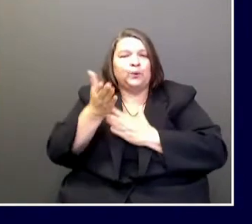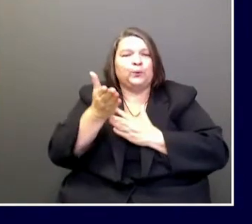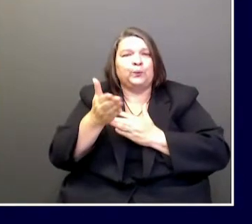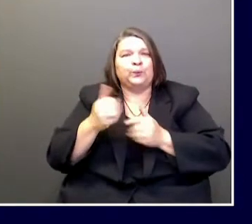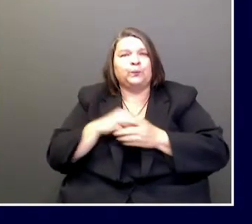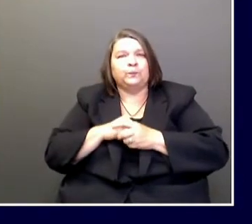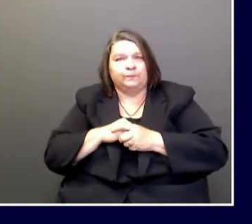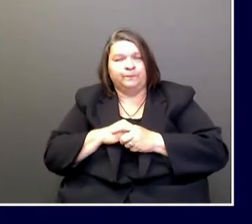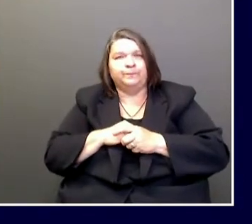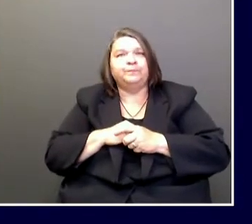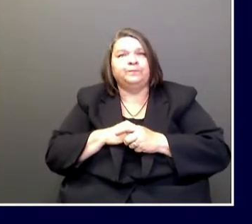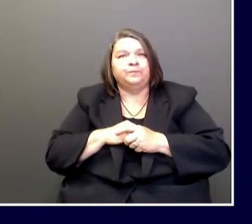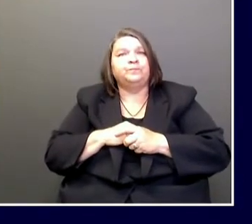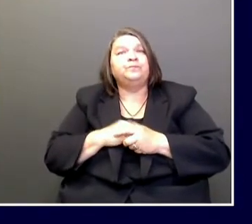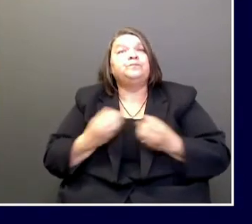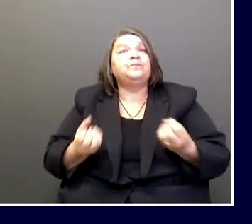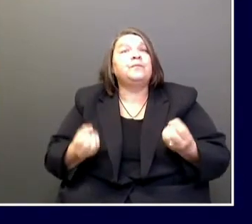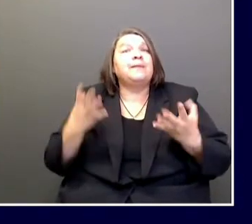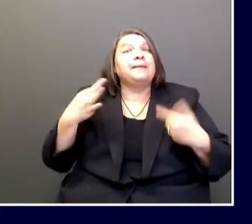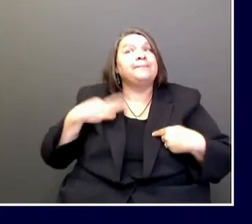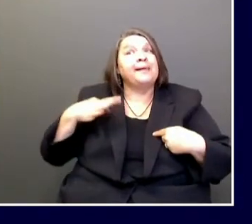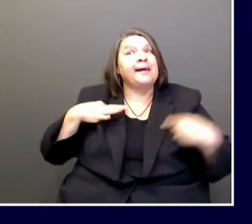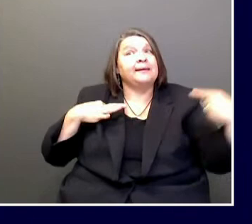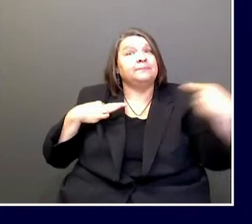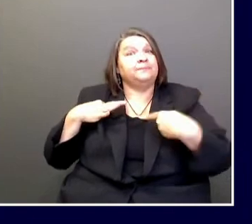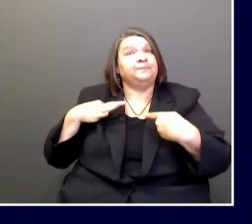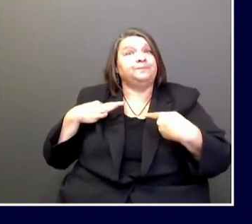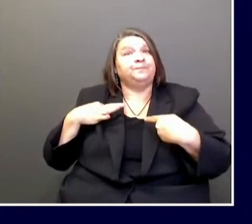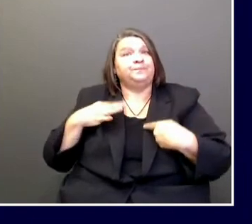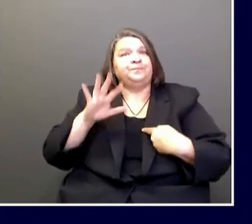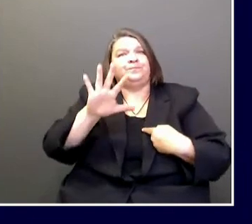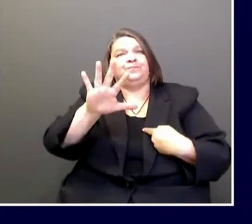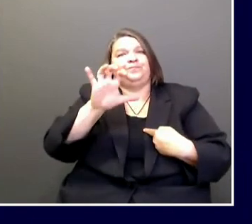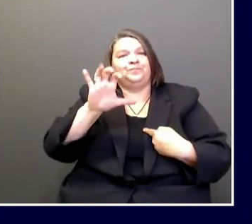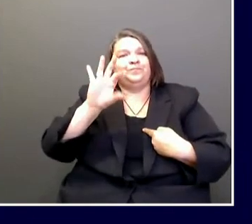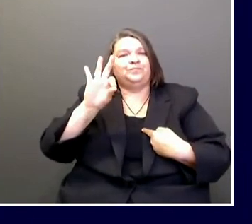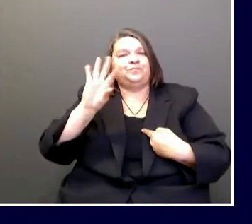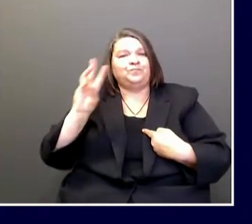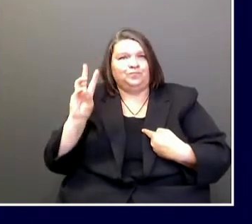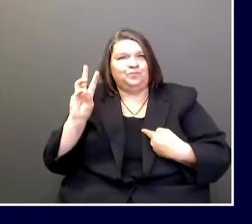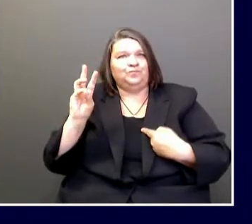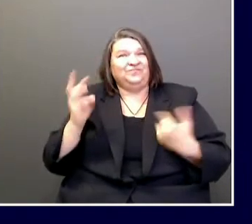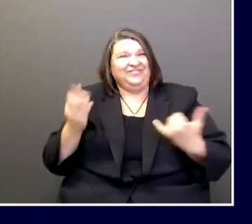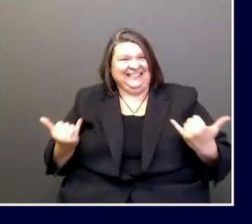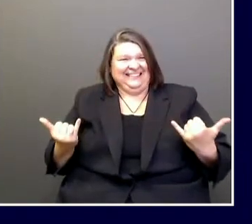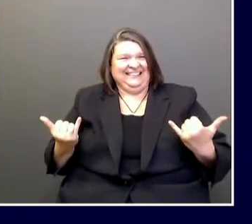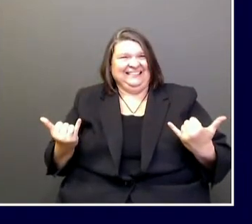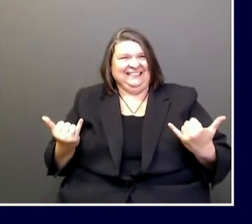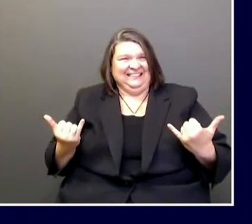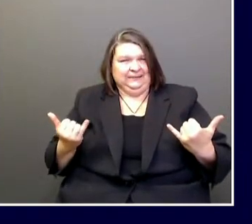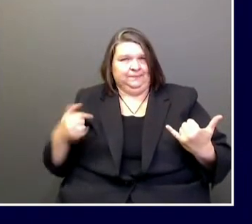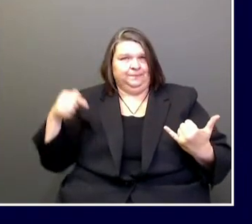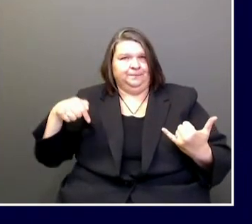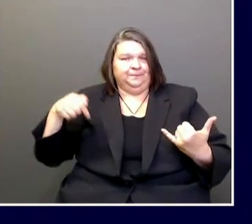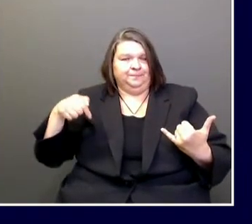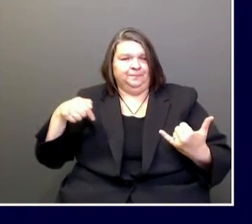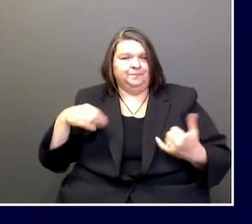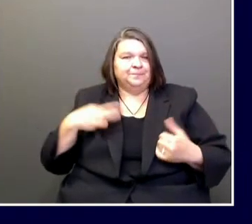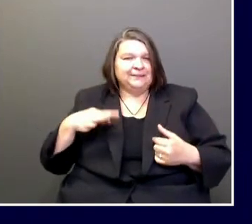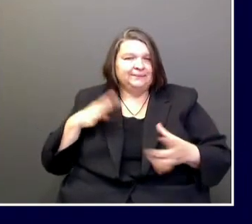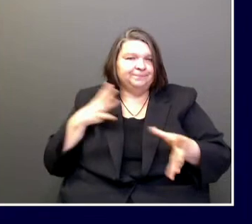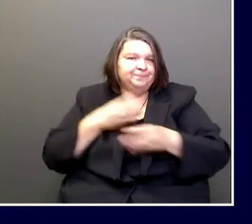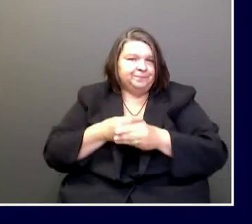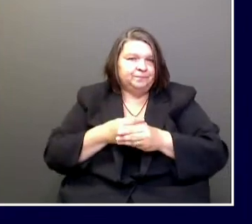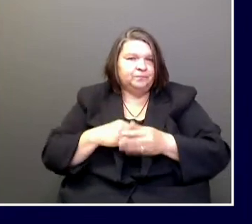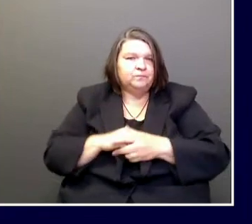is 596 breakthrough cases right now in the state of Maine. And so I guess my question about that is